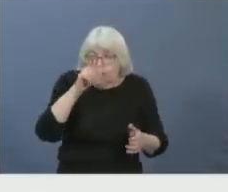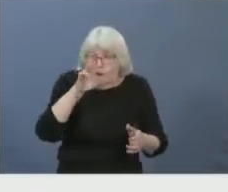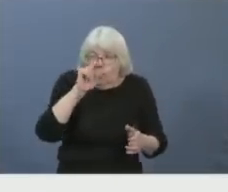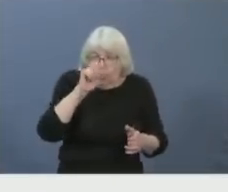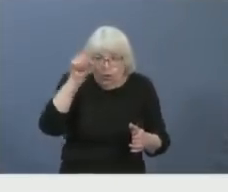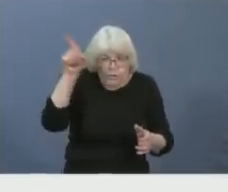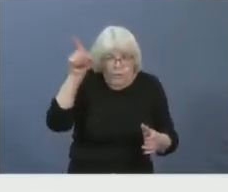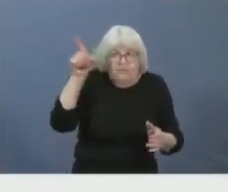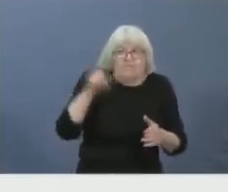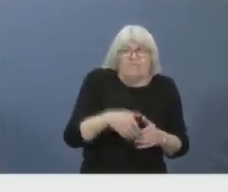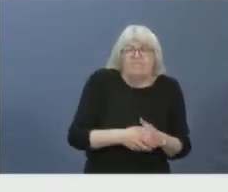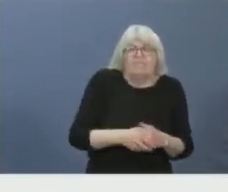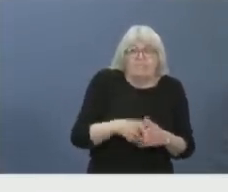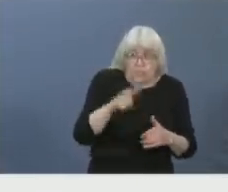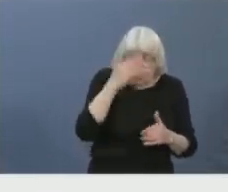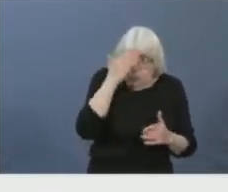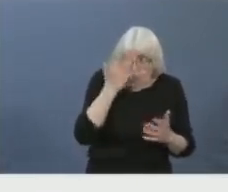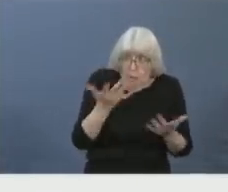today.